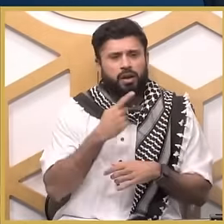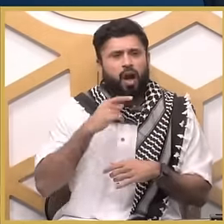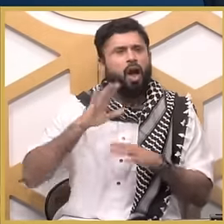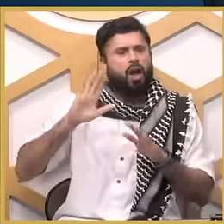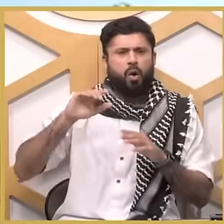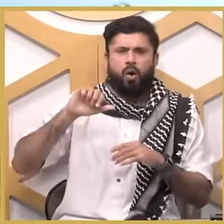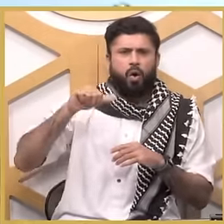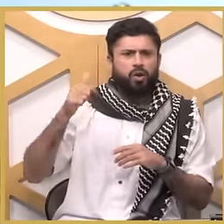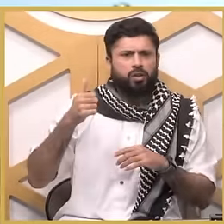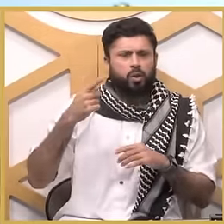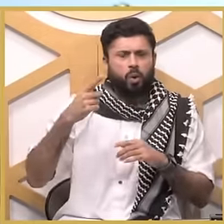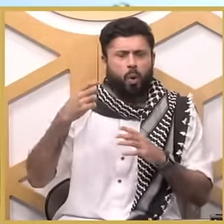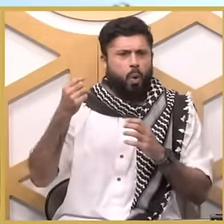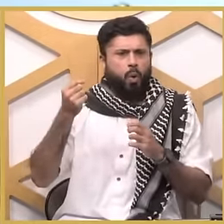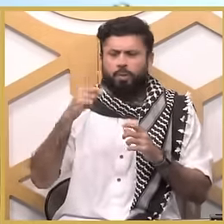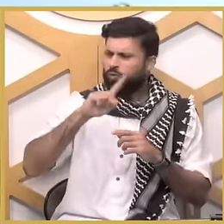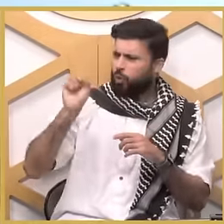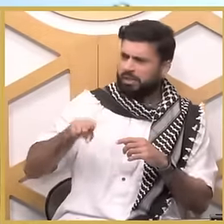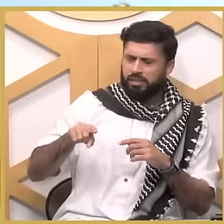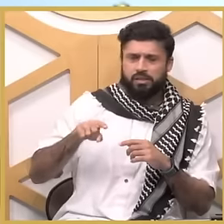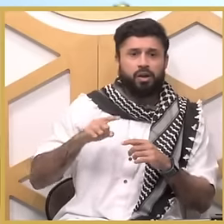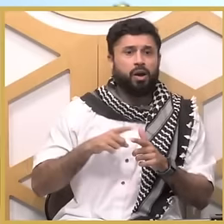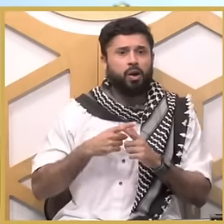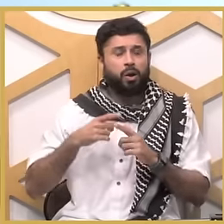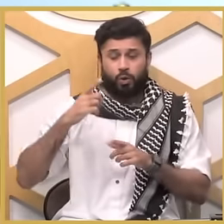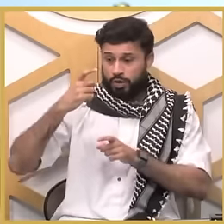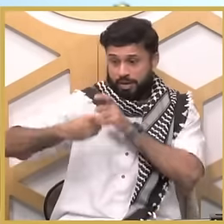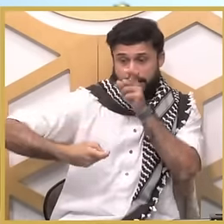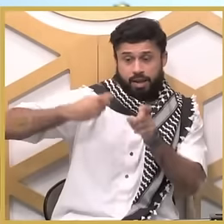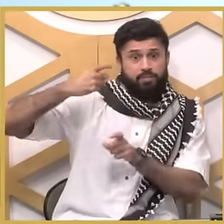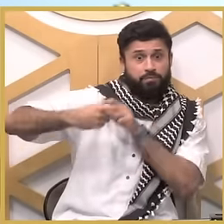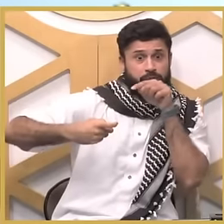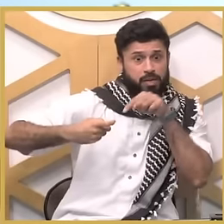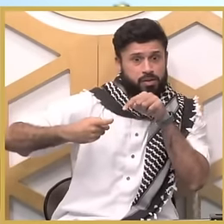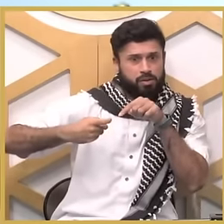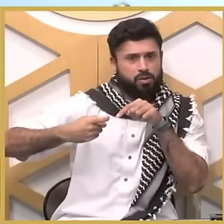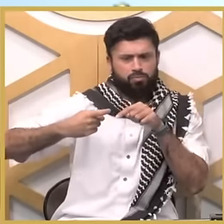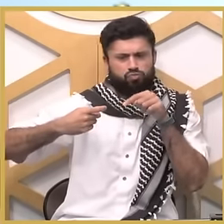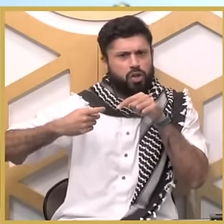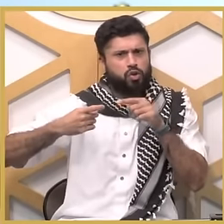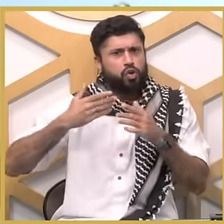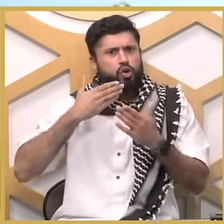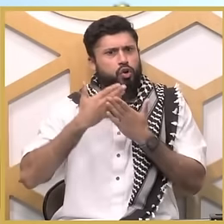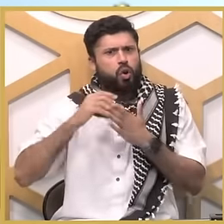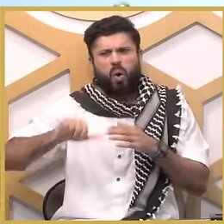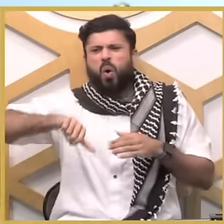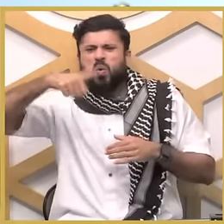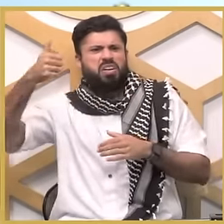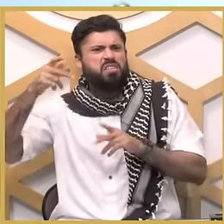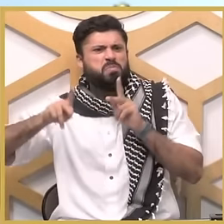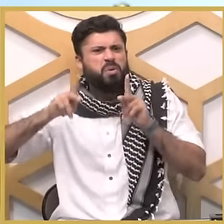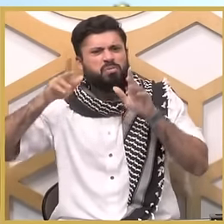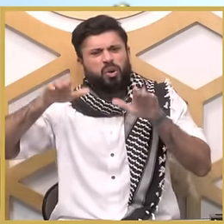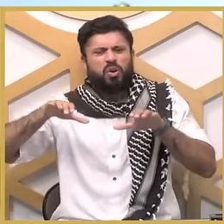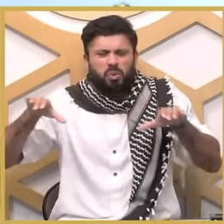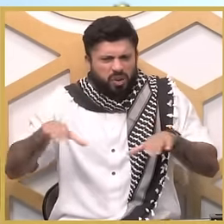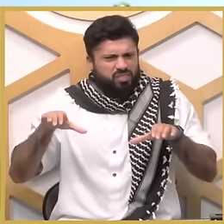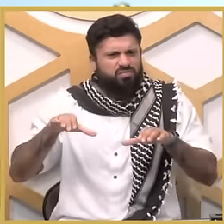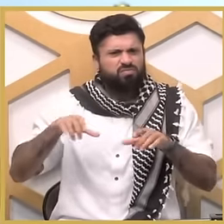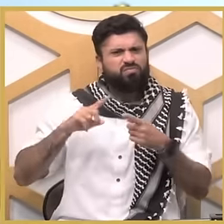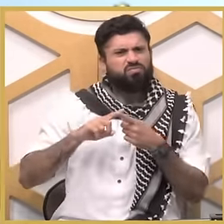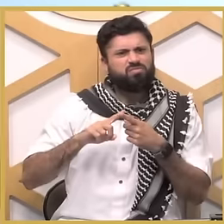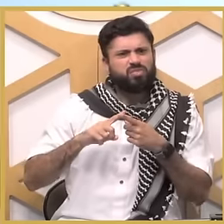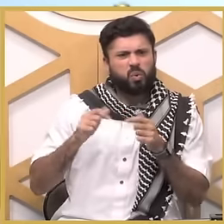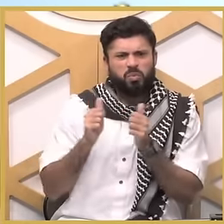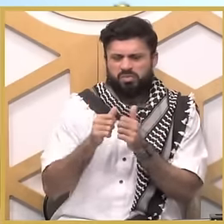wa ta'ala? First of all, charity is not just with money. It could be that you help someone out and no one knows that you helped that person out. It could be that you visited, subhanAllah,